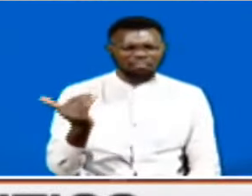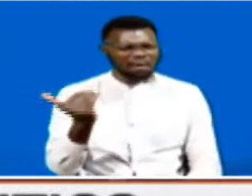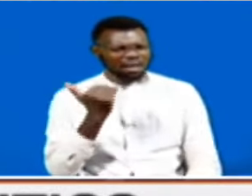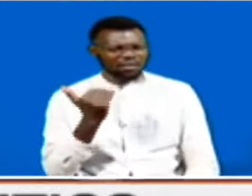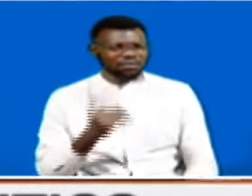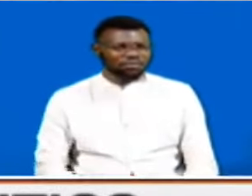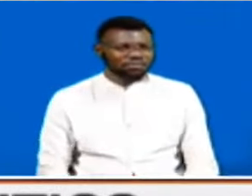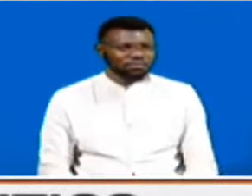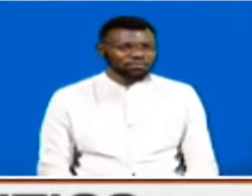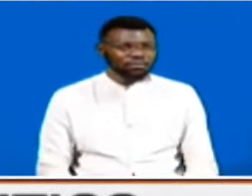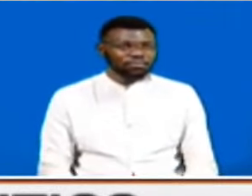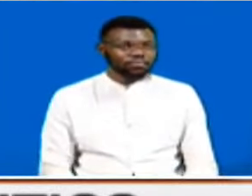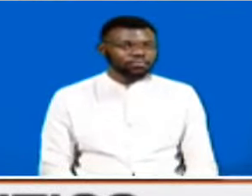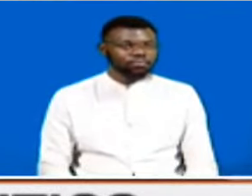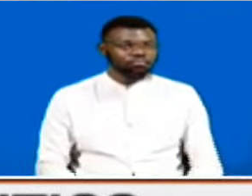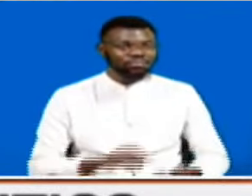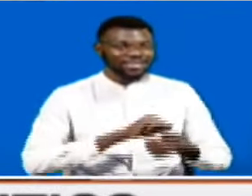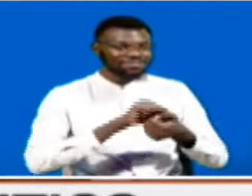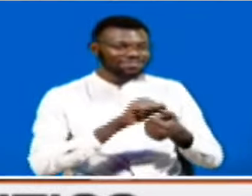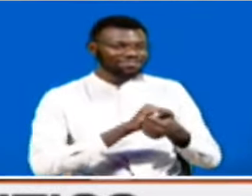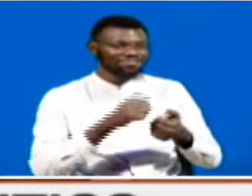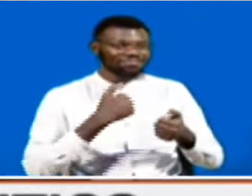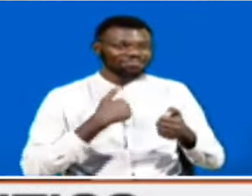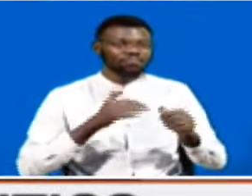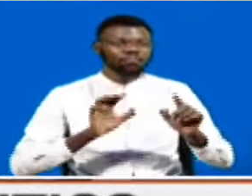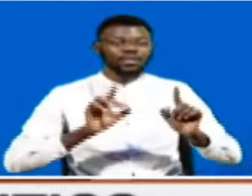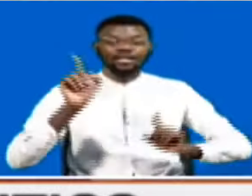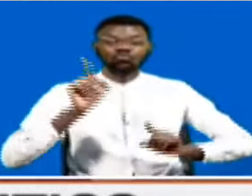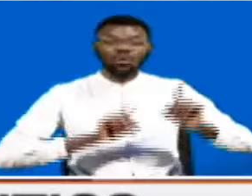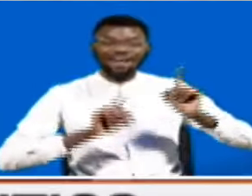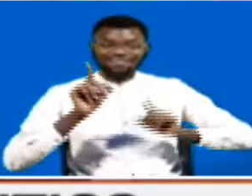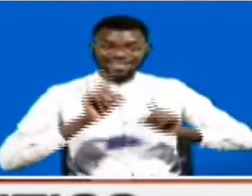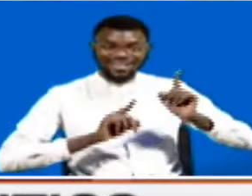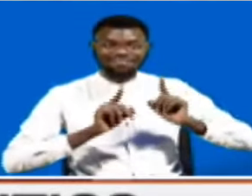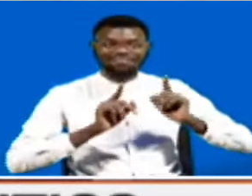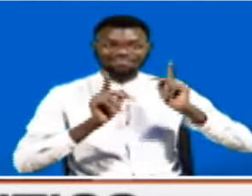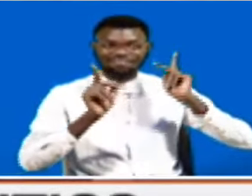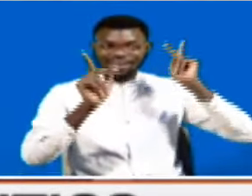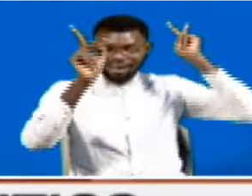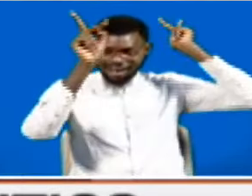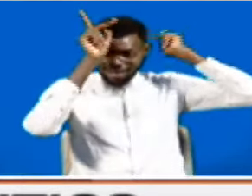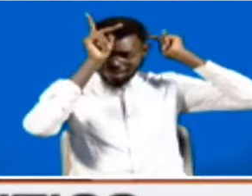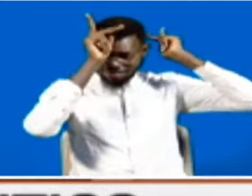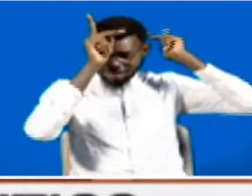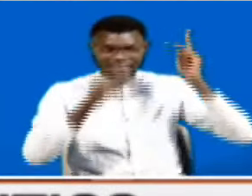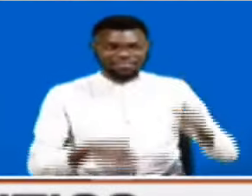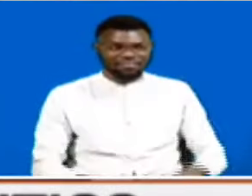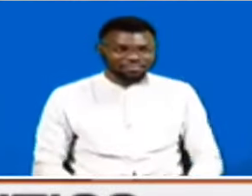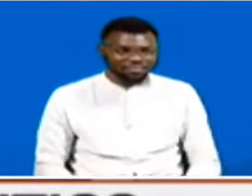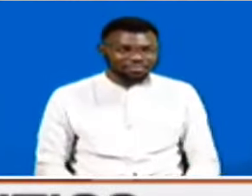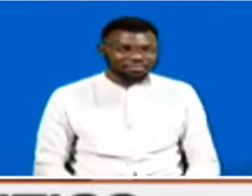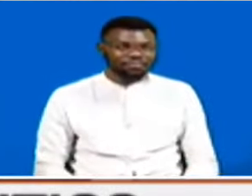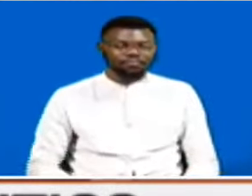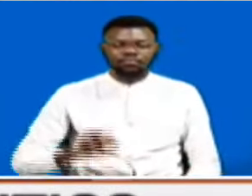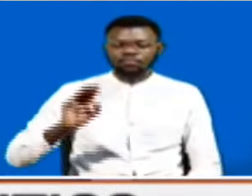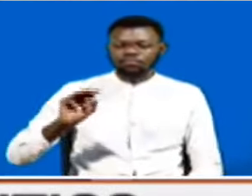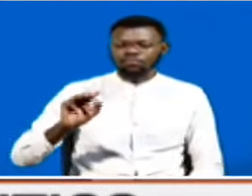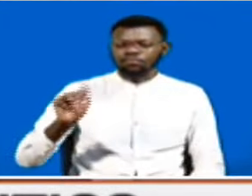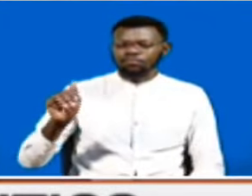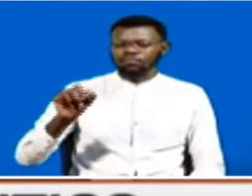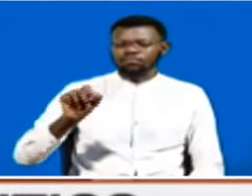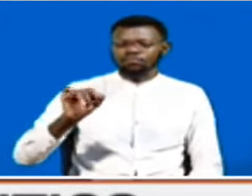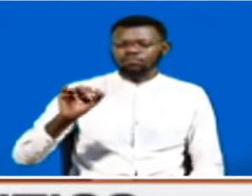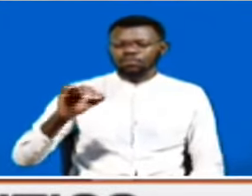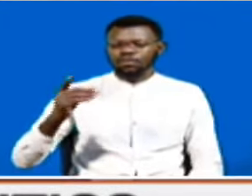I am going to Kakamega on Friday. Yes. We have a big event in Kakamega for climate action. Yes. Yes, at Masinde Muliro. Yeah. But I was